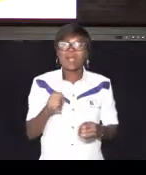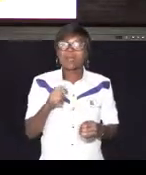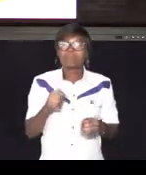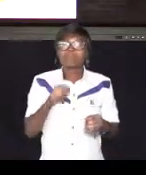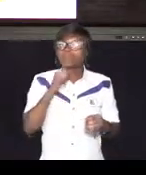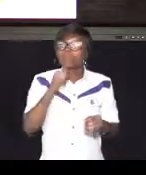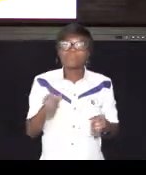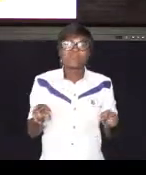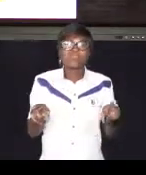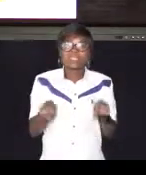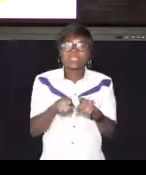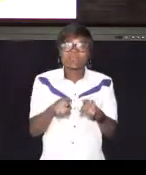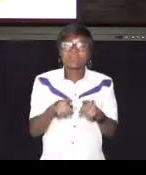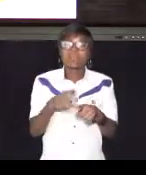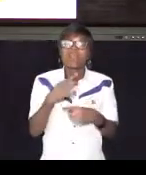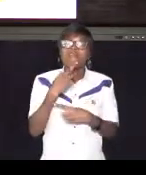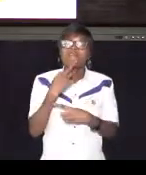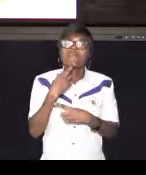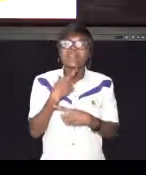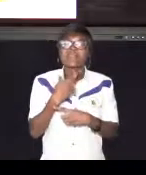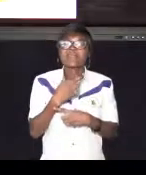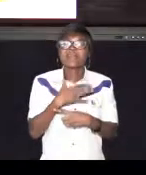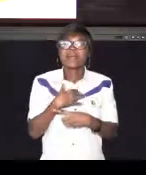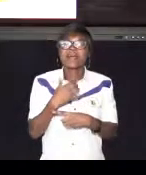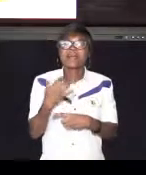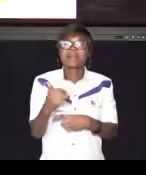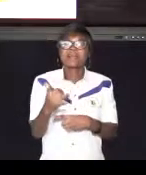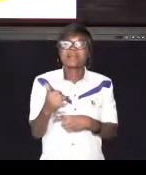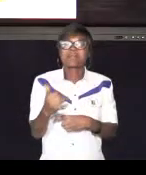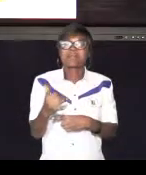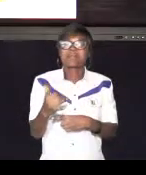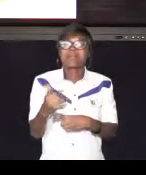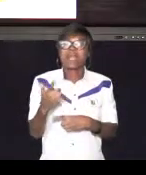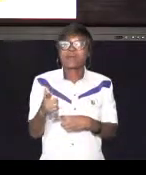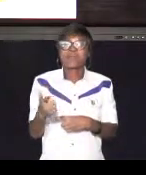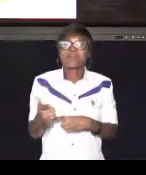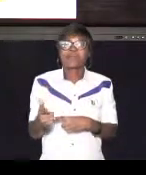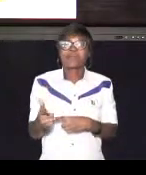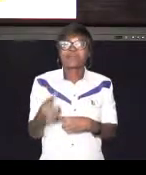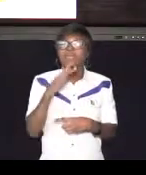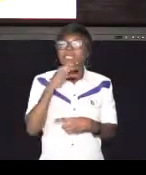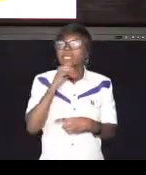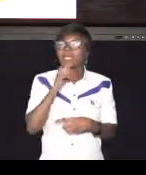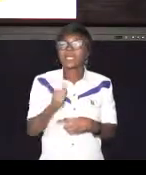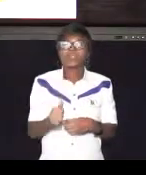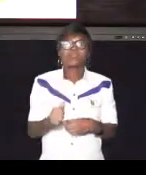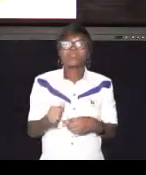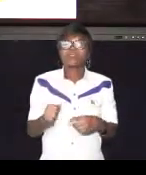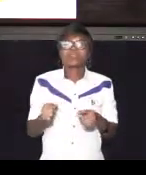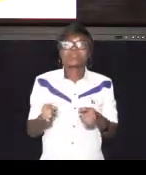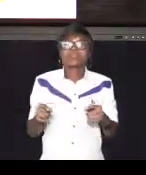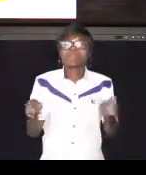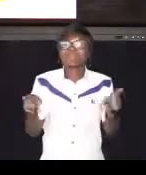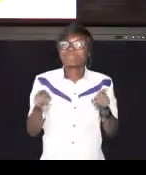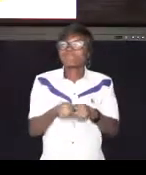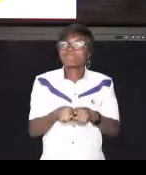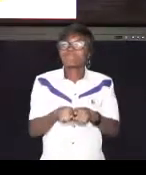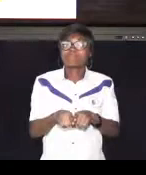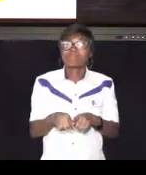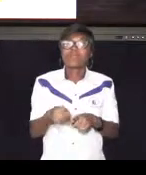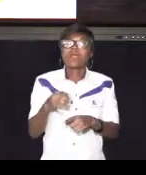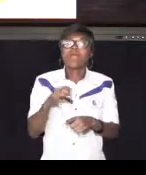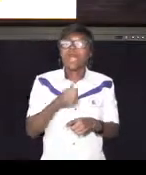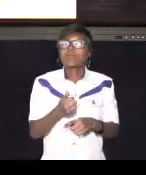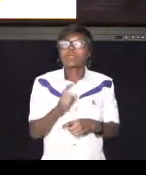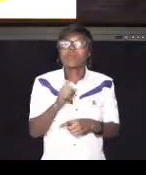great contrast. Red and green is that example of complementary color combination. Another one